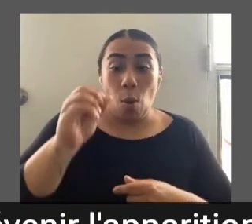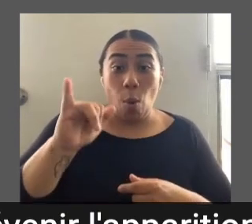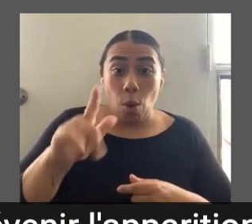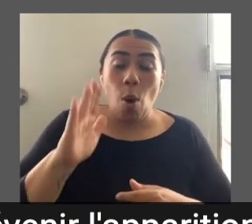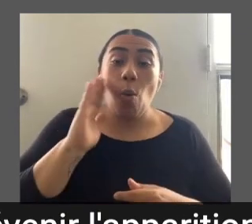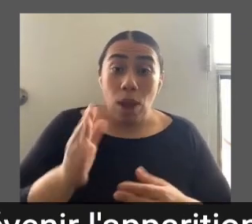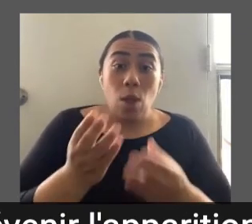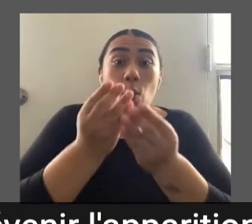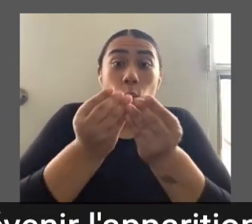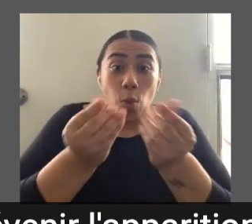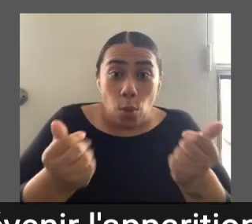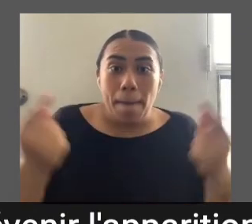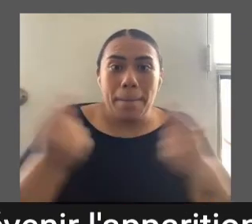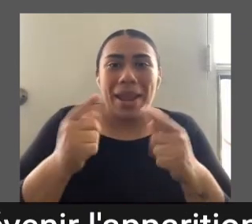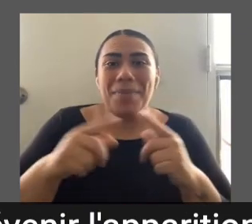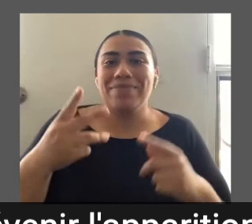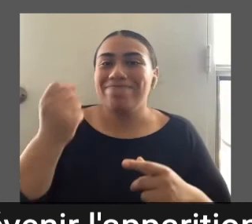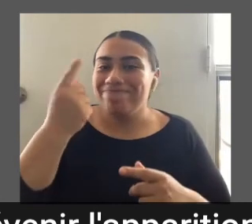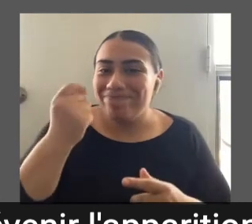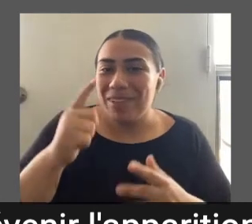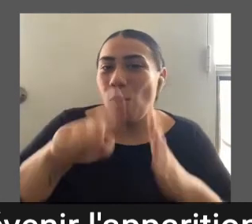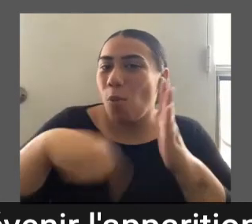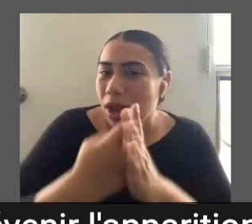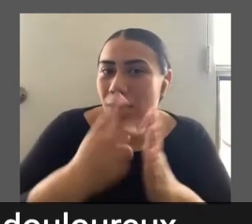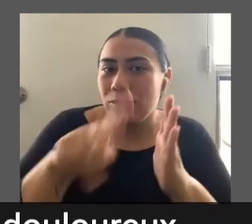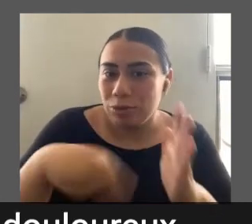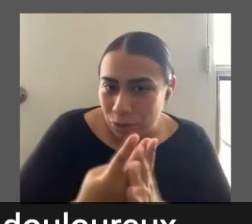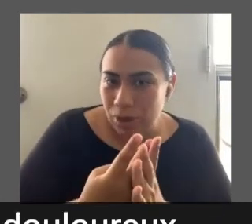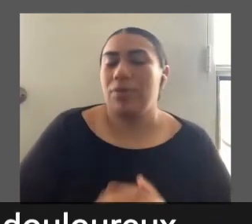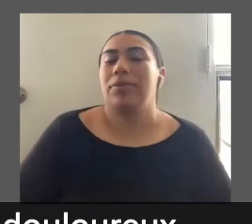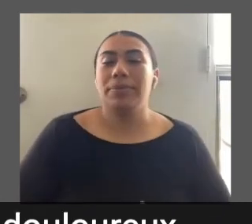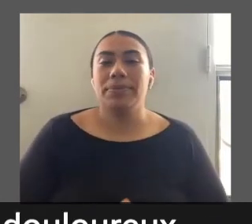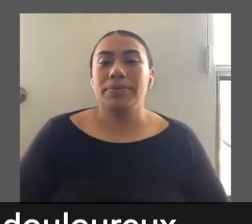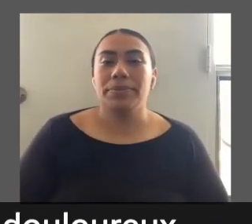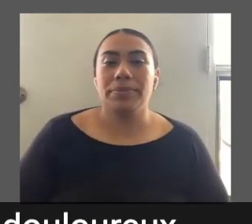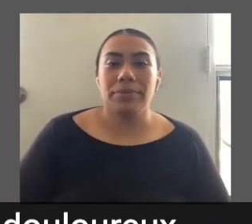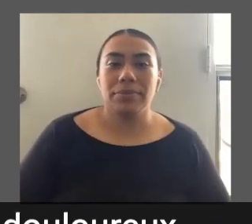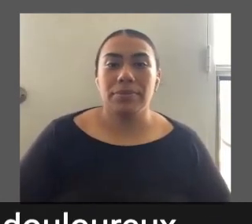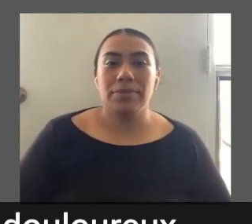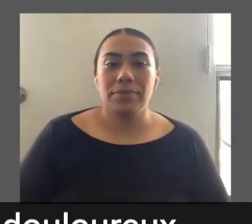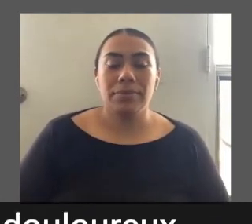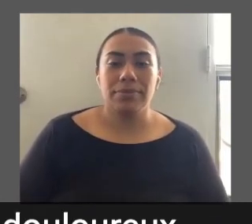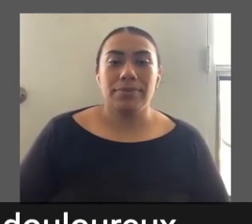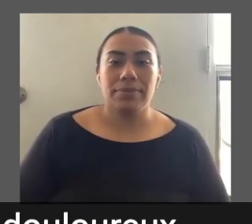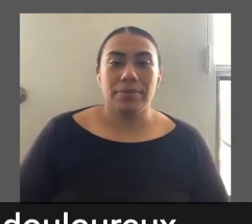more consistently to prevent the onset of their migraines and vaporize as needed for breakthrough